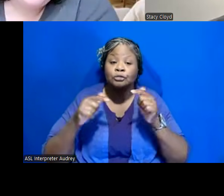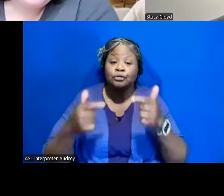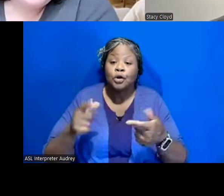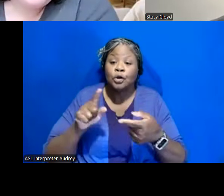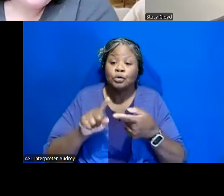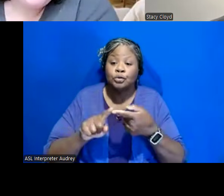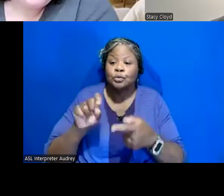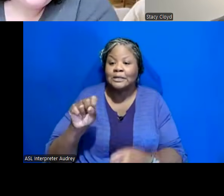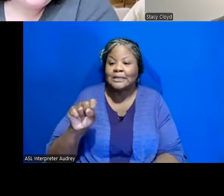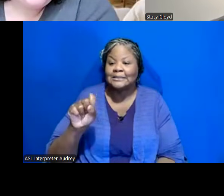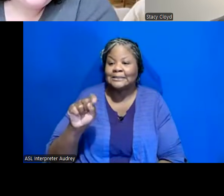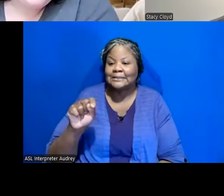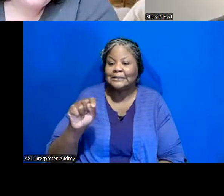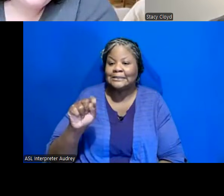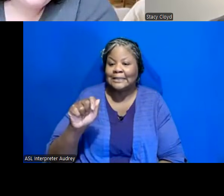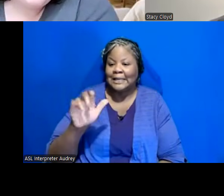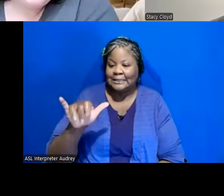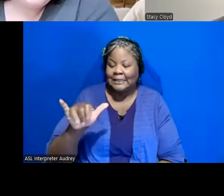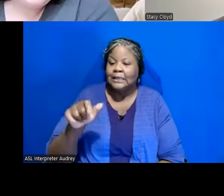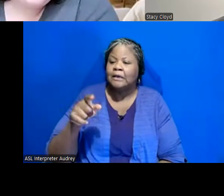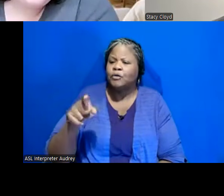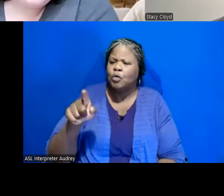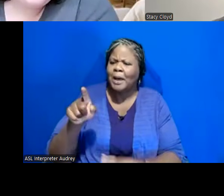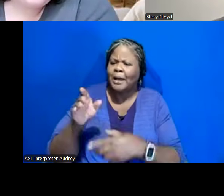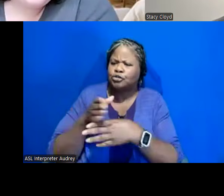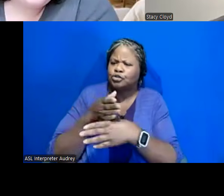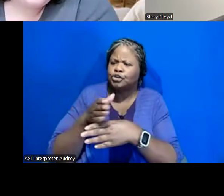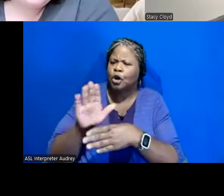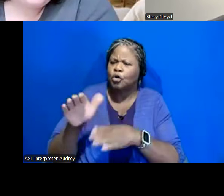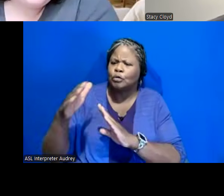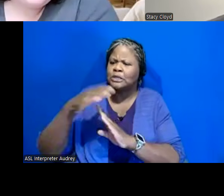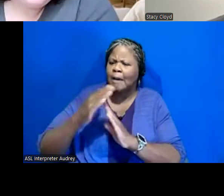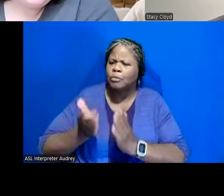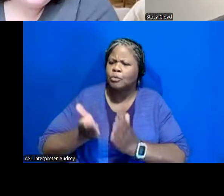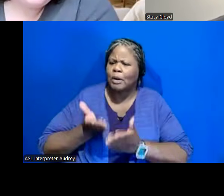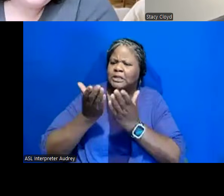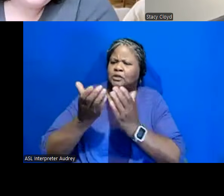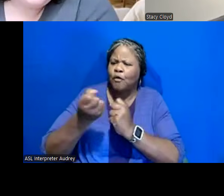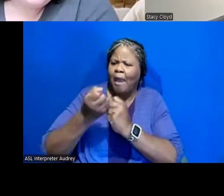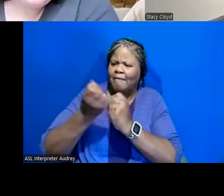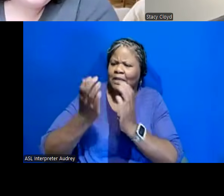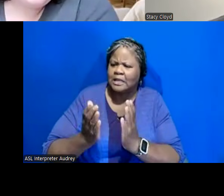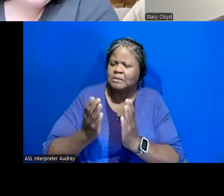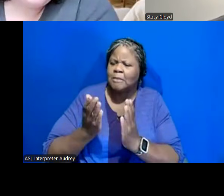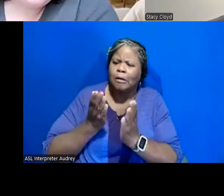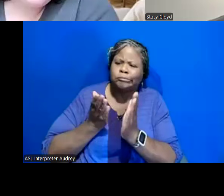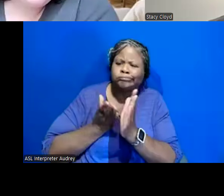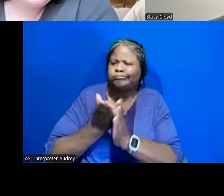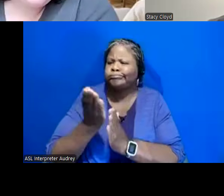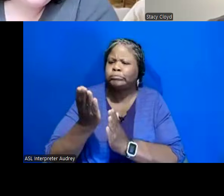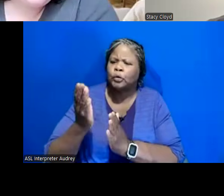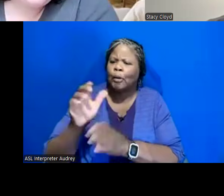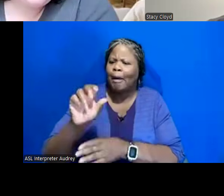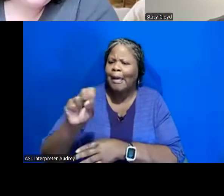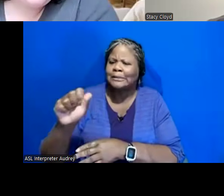Stacy to see if you could share your top recommendations for advocates about navigating SSA on behalf